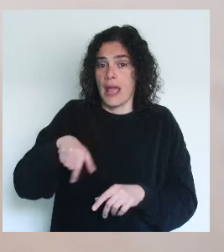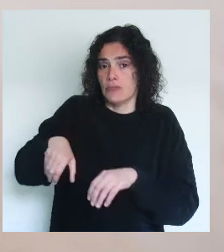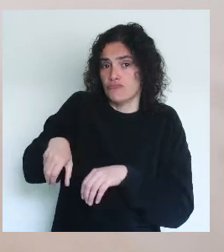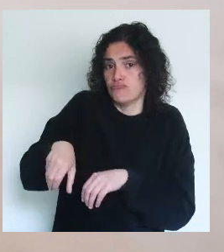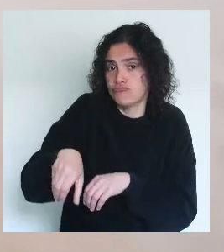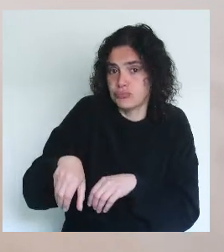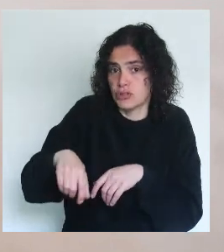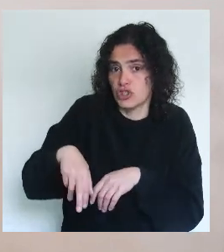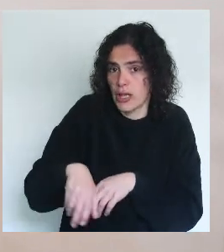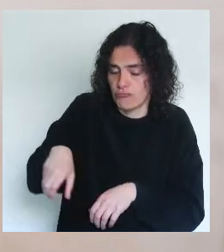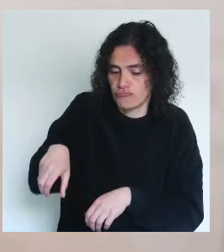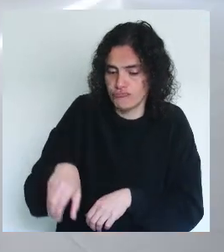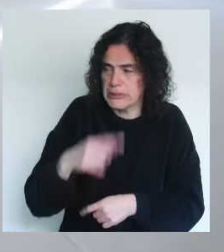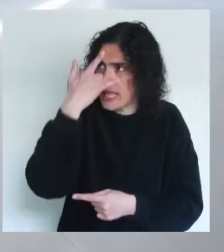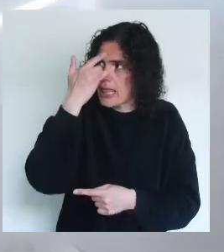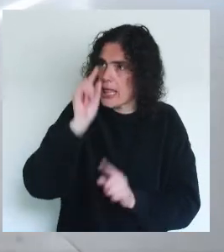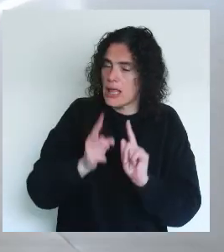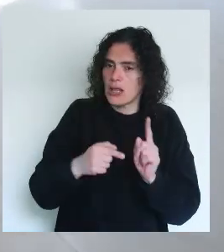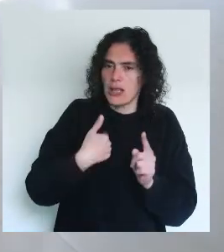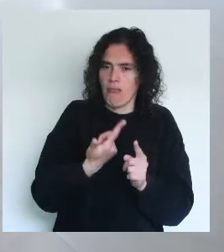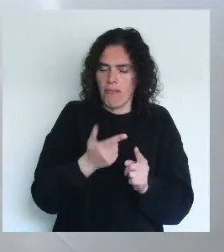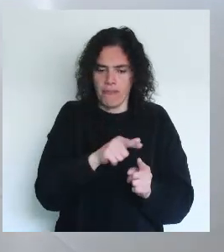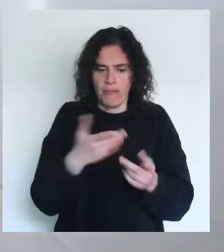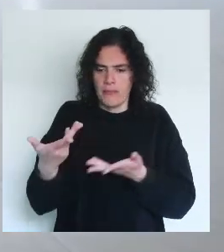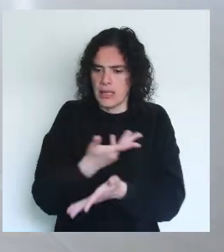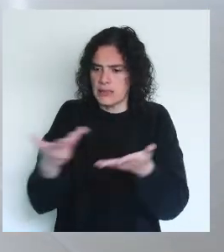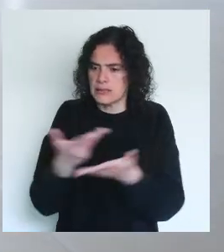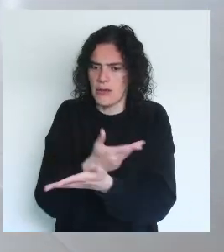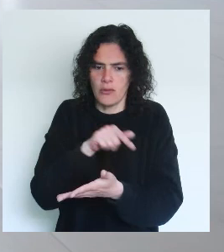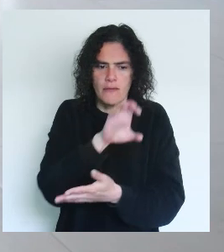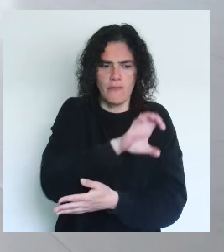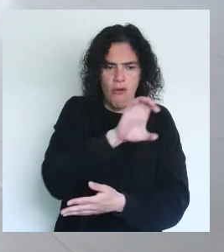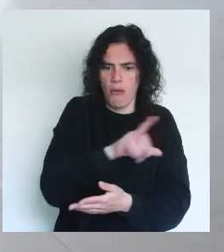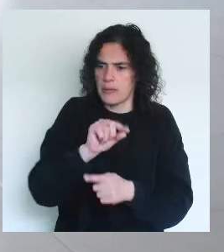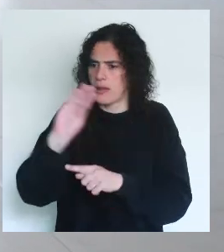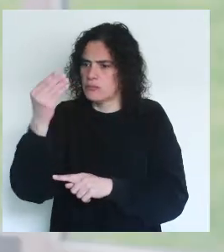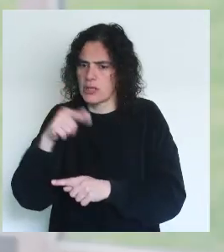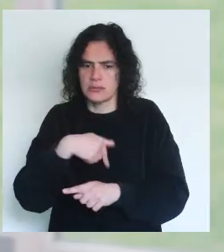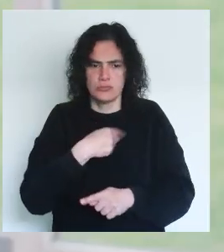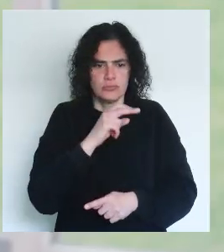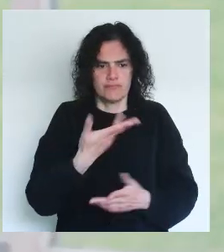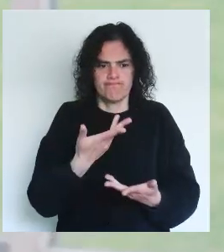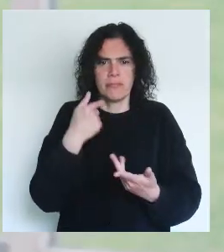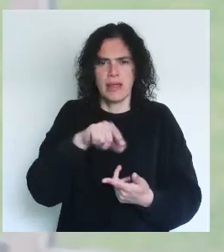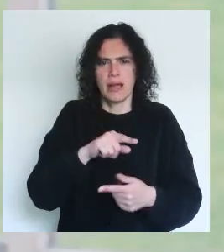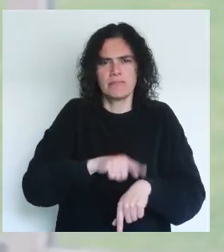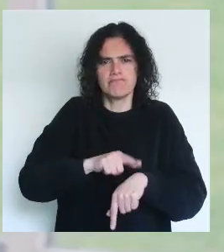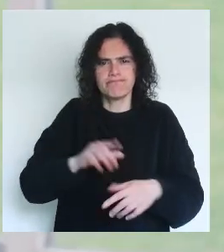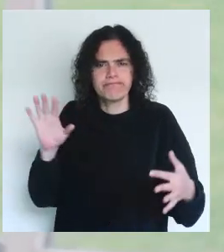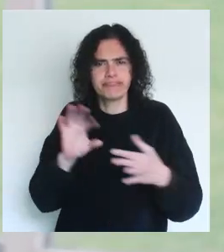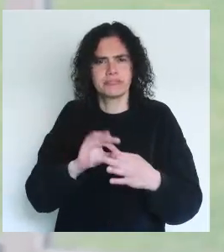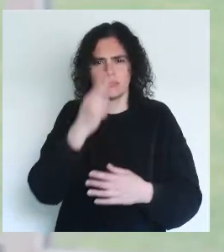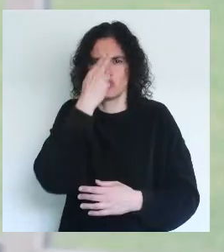courante, corremao, this idea of the relationship between a form and object, his response to time,